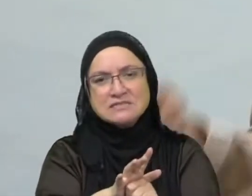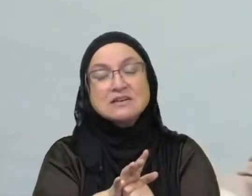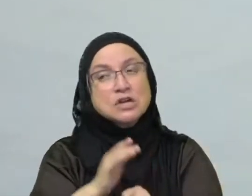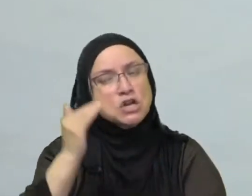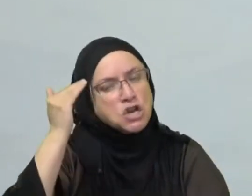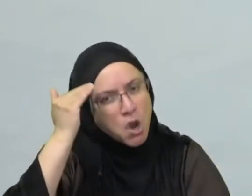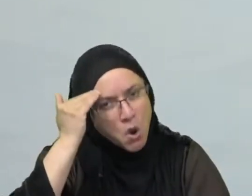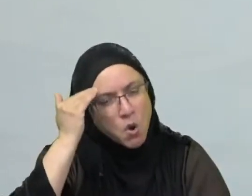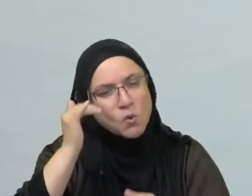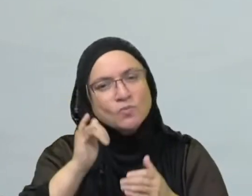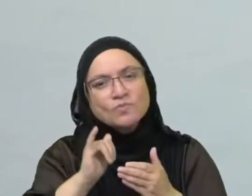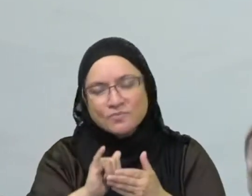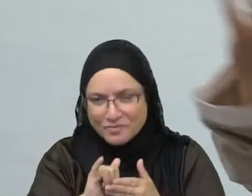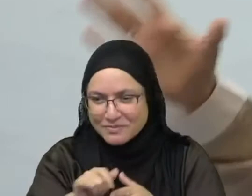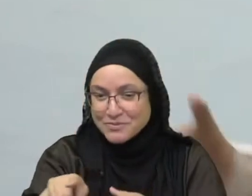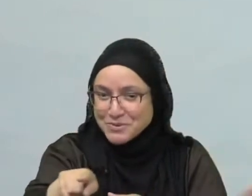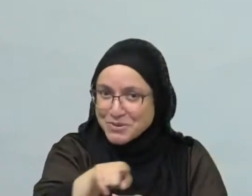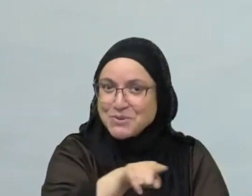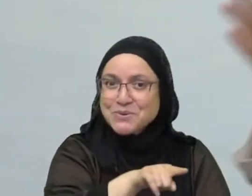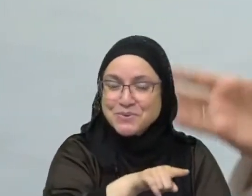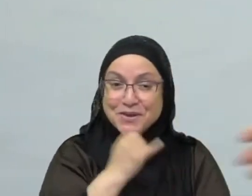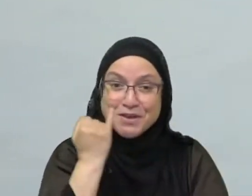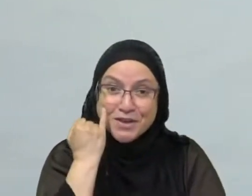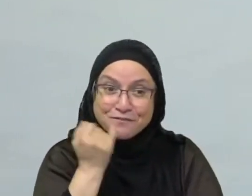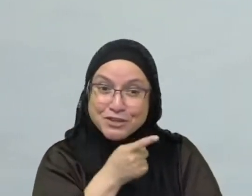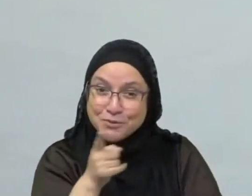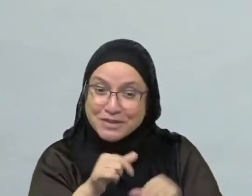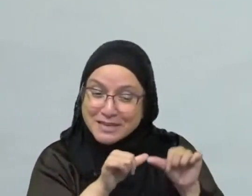enough to that, then everything else